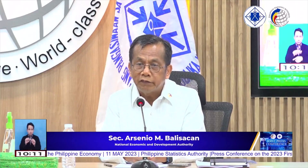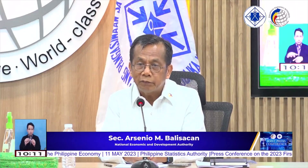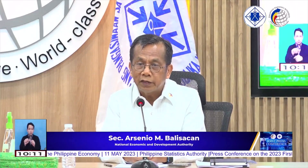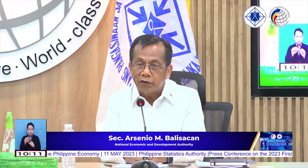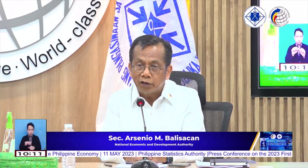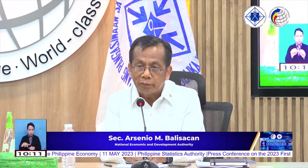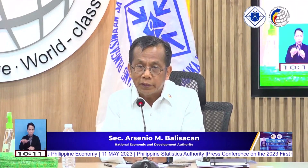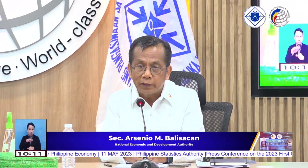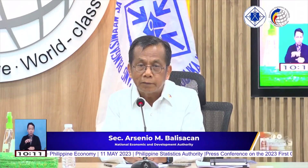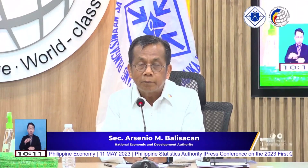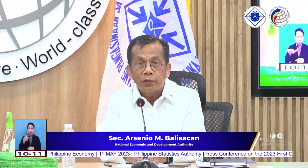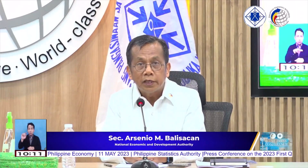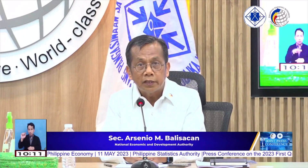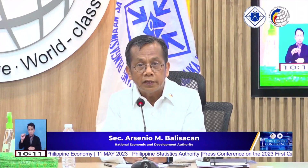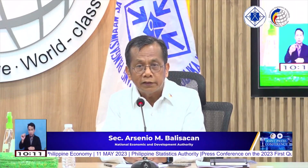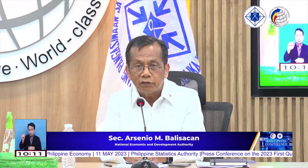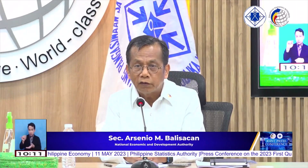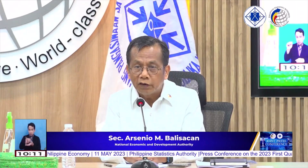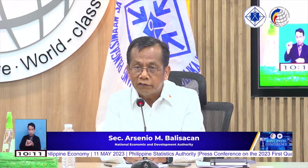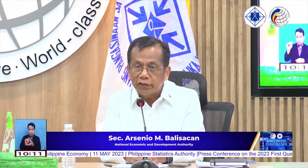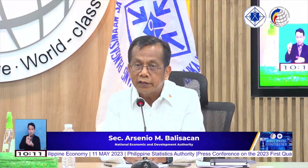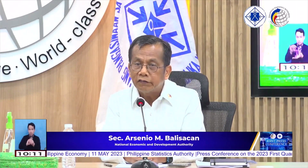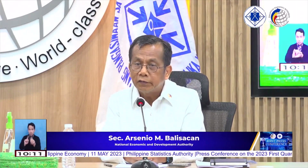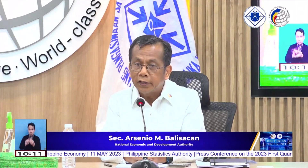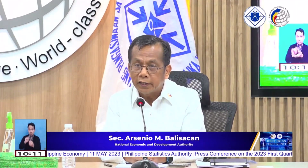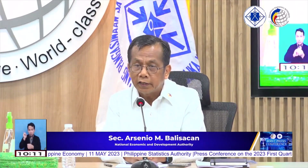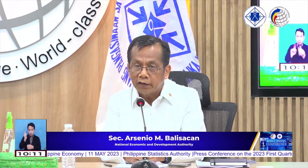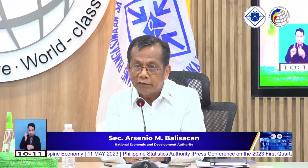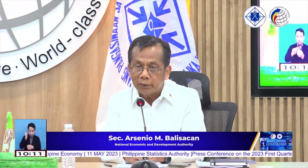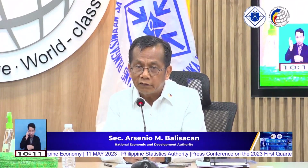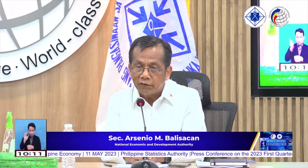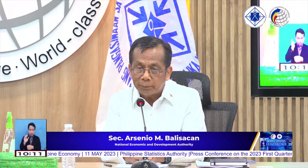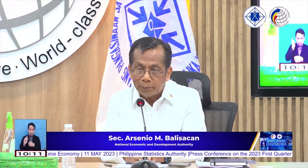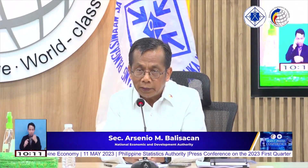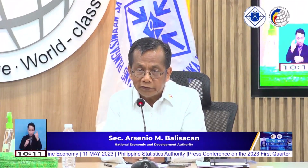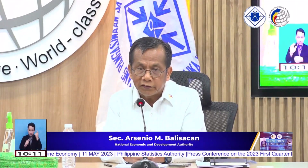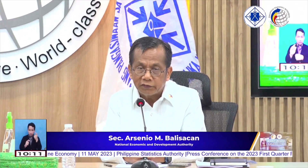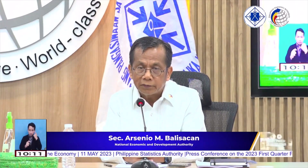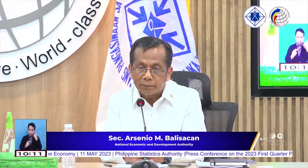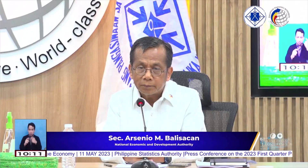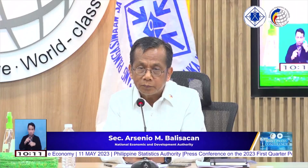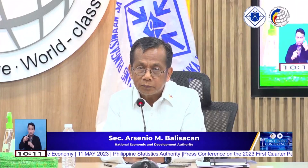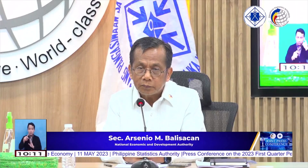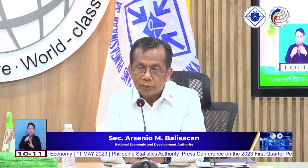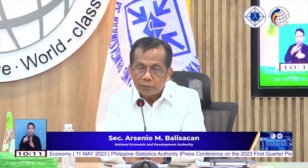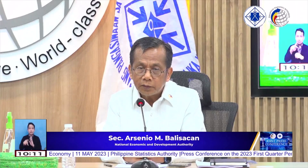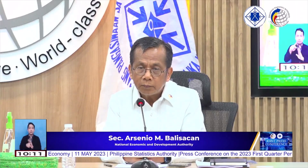investment environment in terms of governance and government policies.